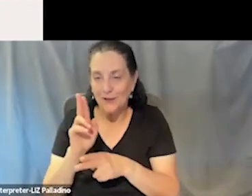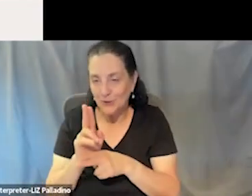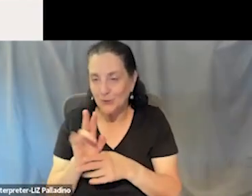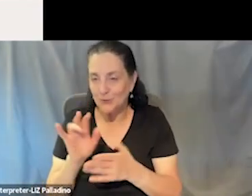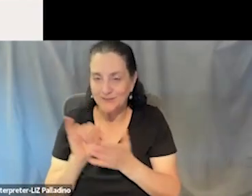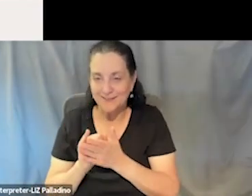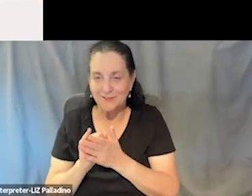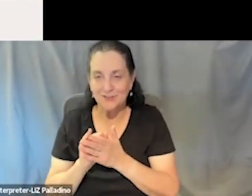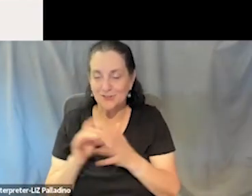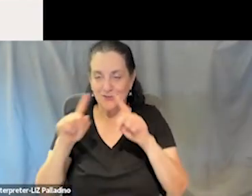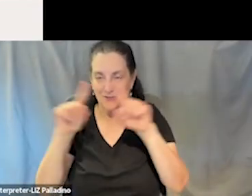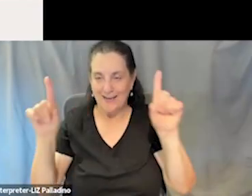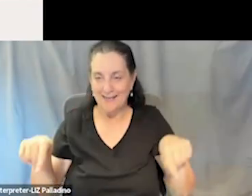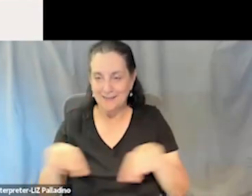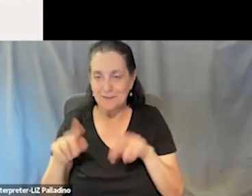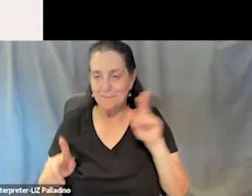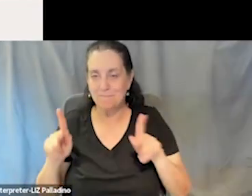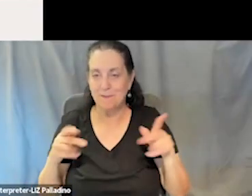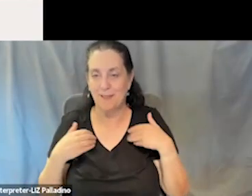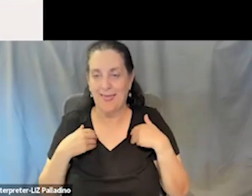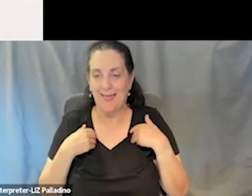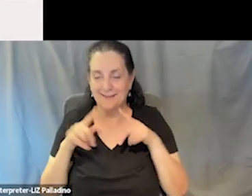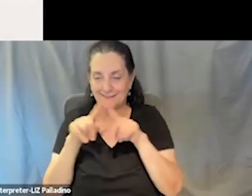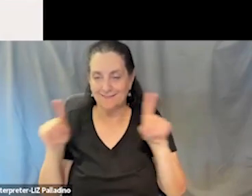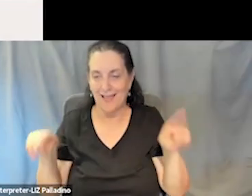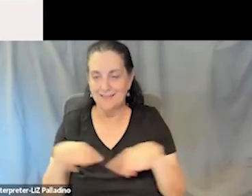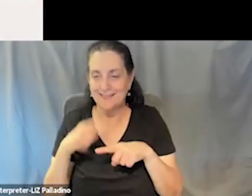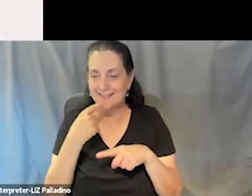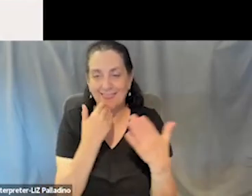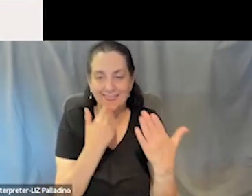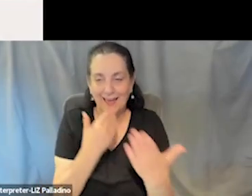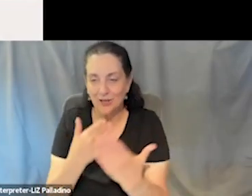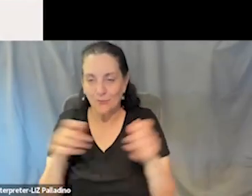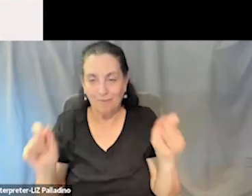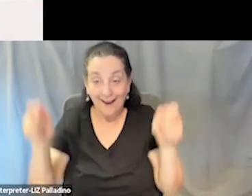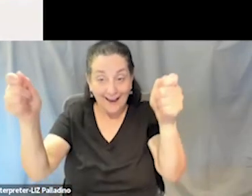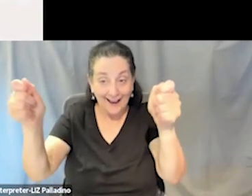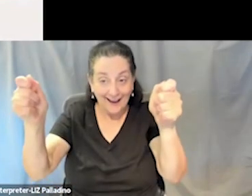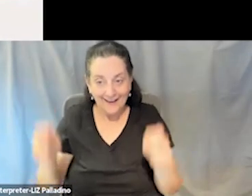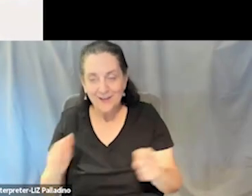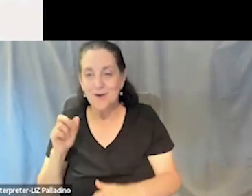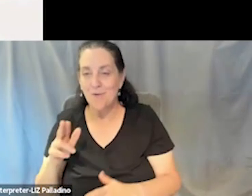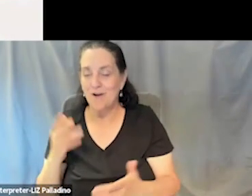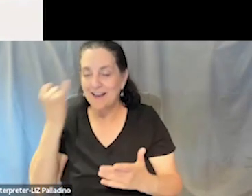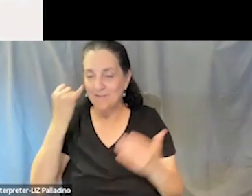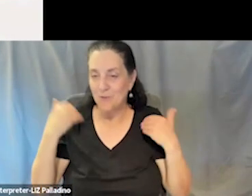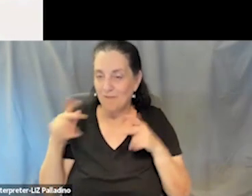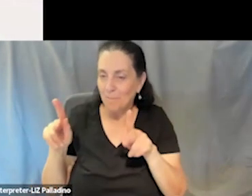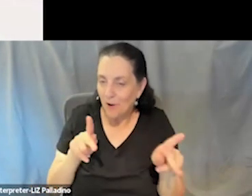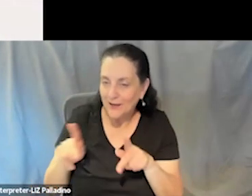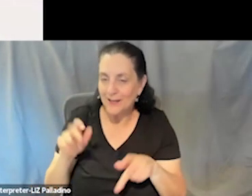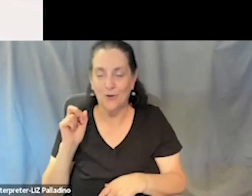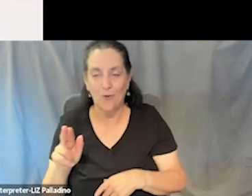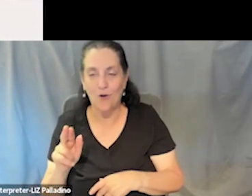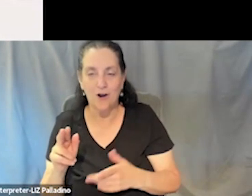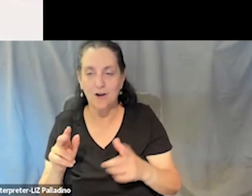novel at first, and people held up signs that said thank you. But if you have a staff outing or party, it's a great time